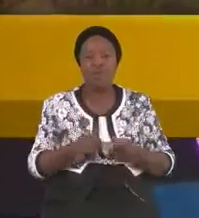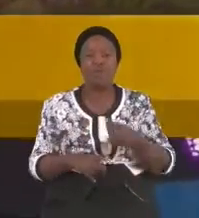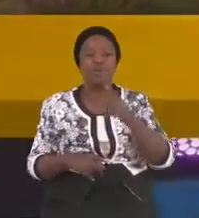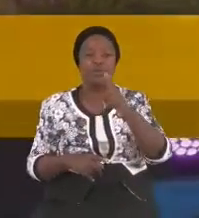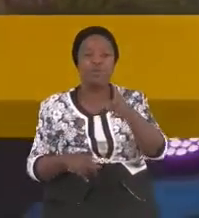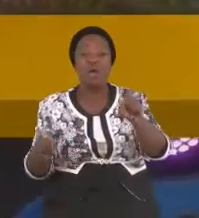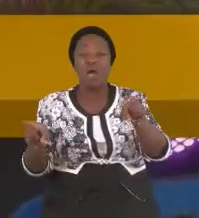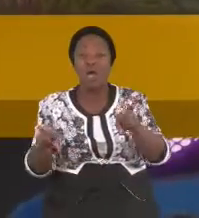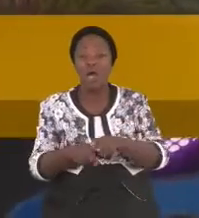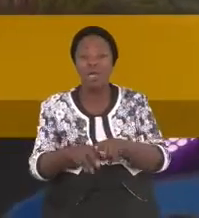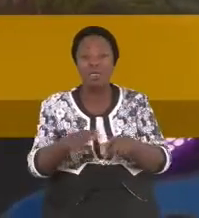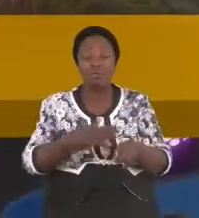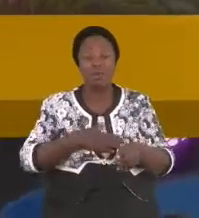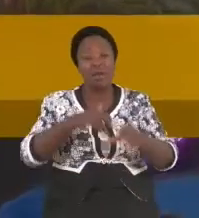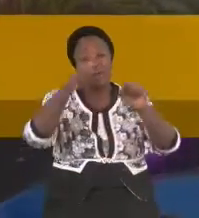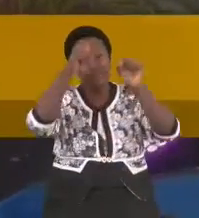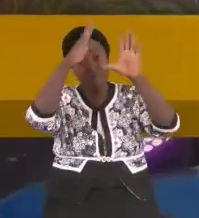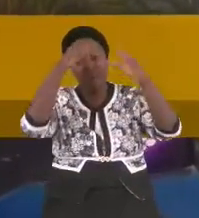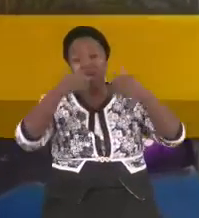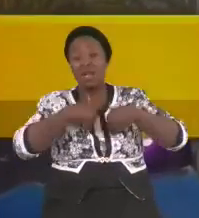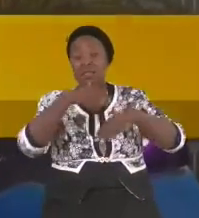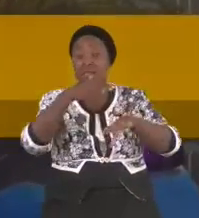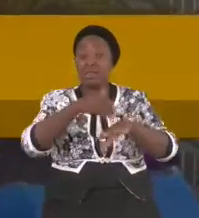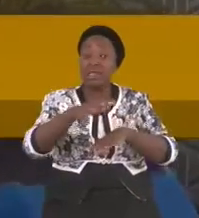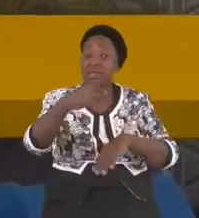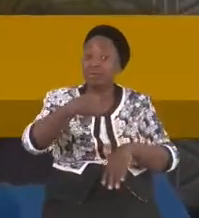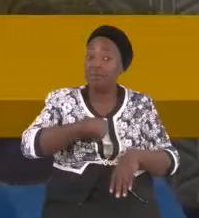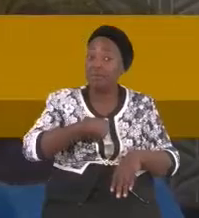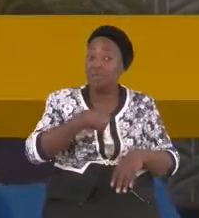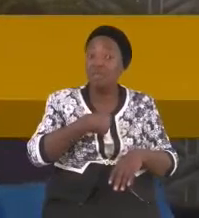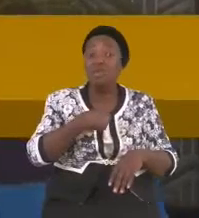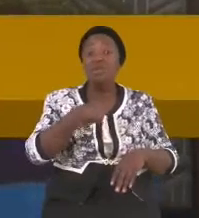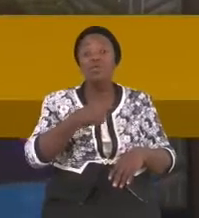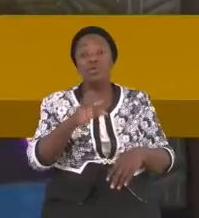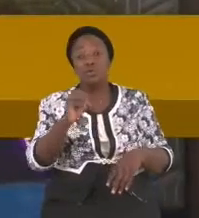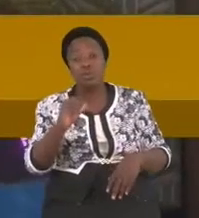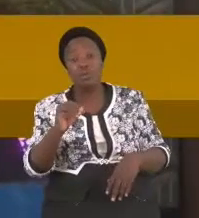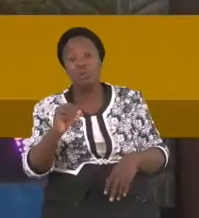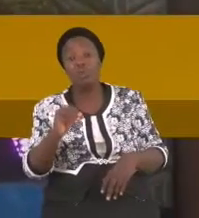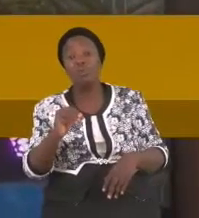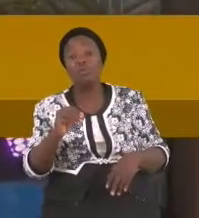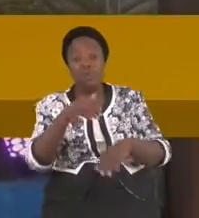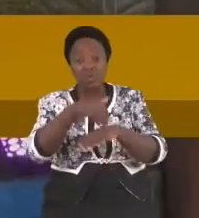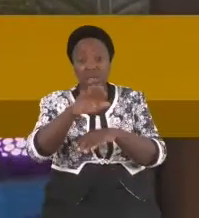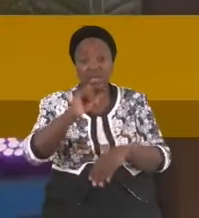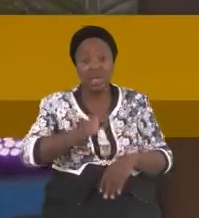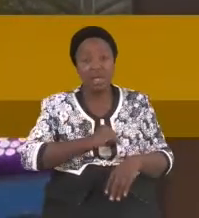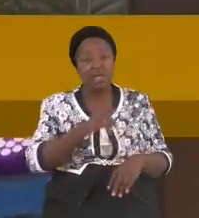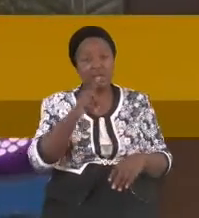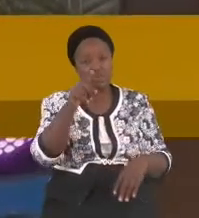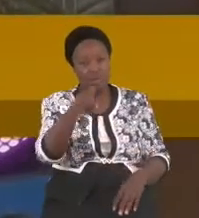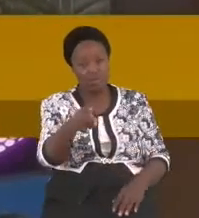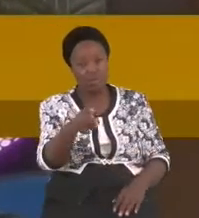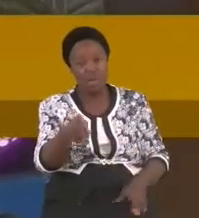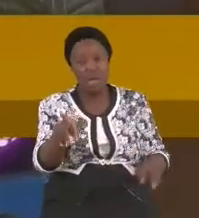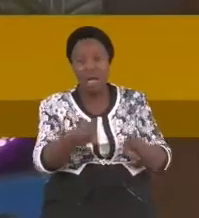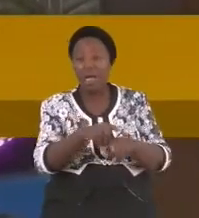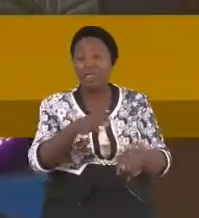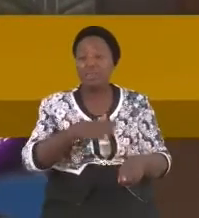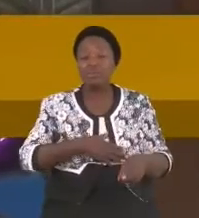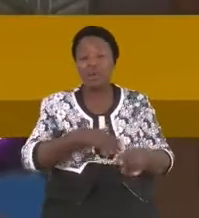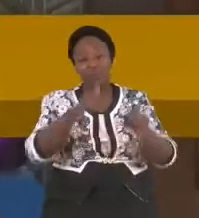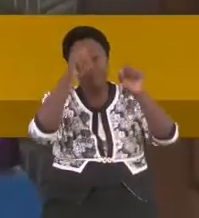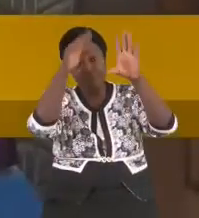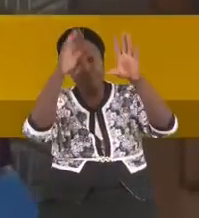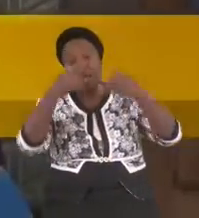father have sent me even so sender you as my father have sent